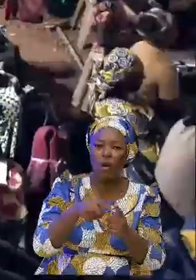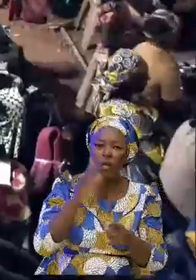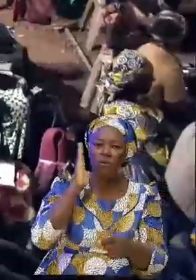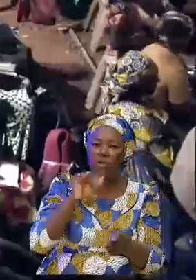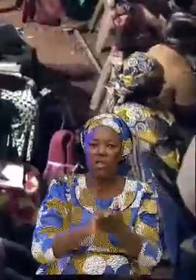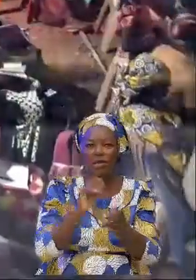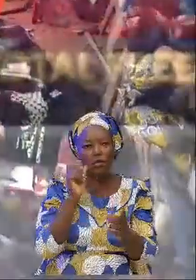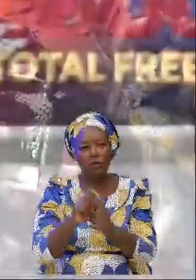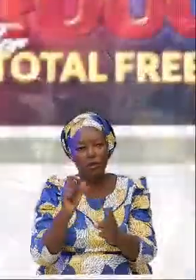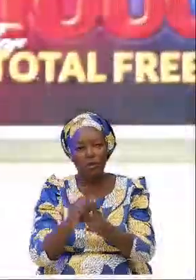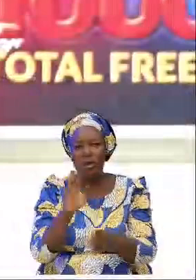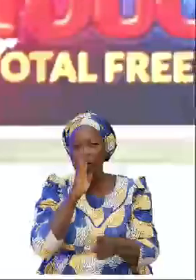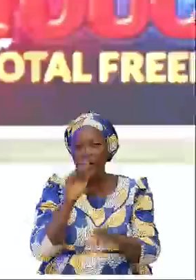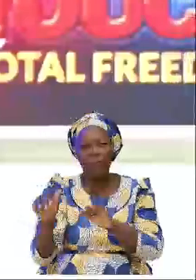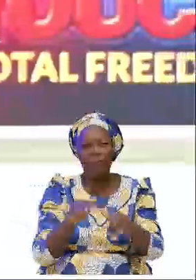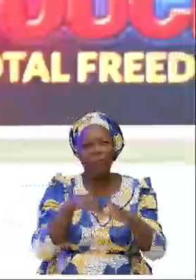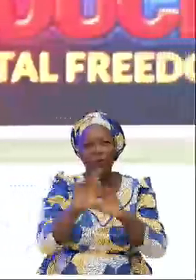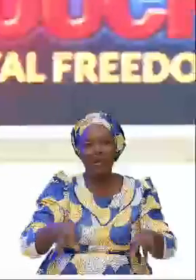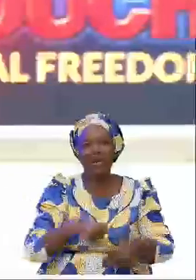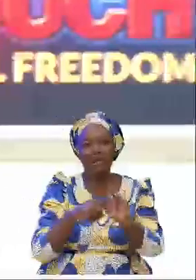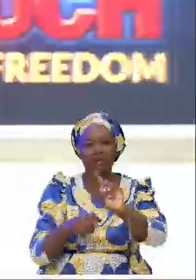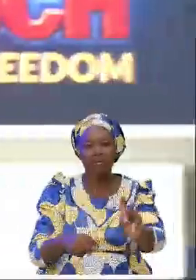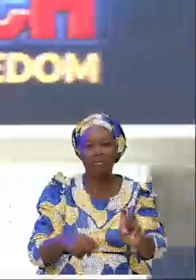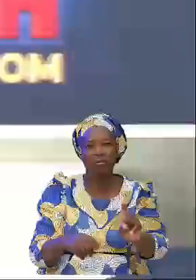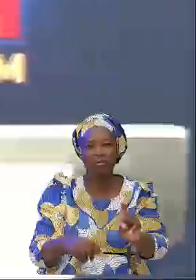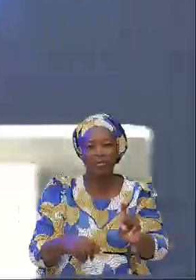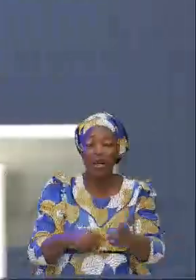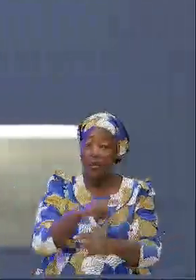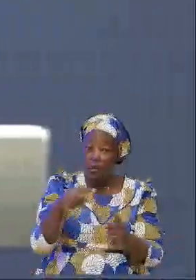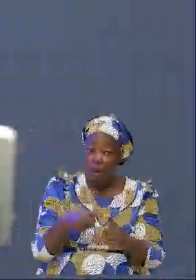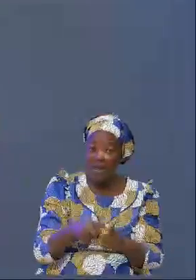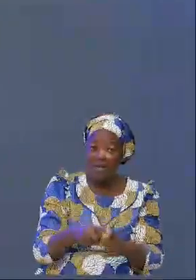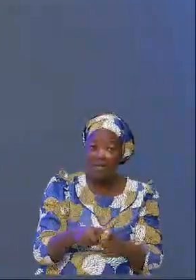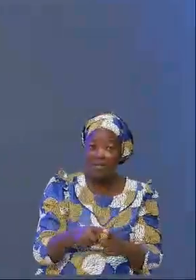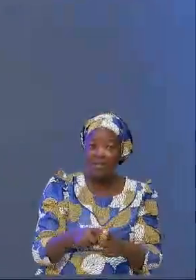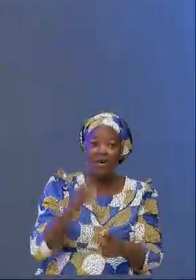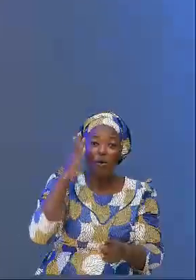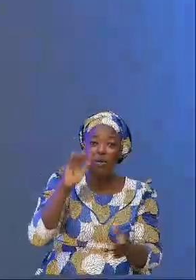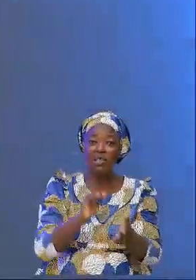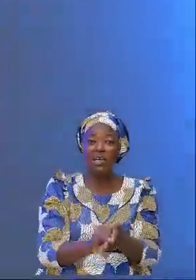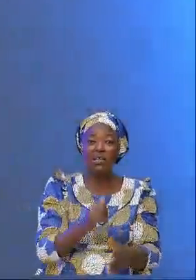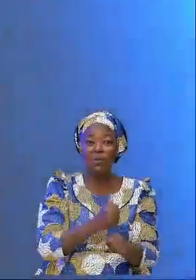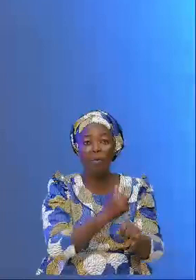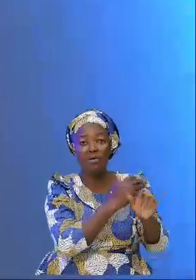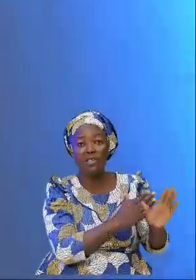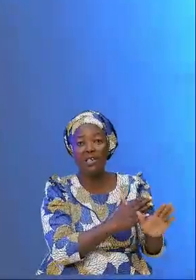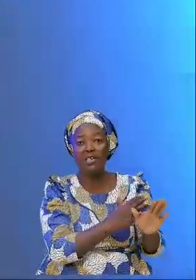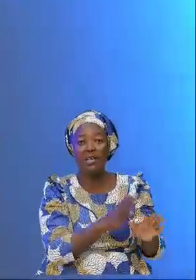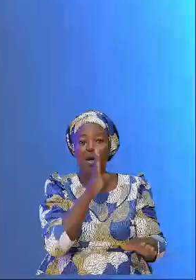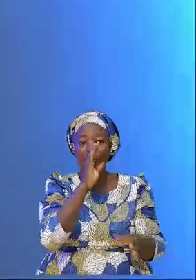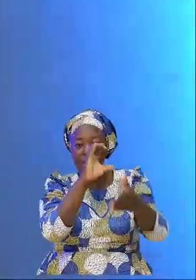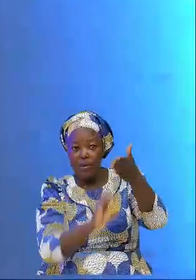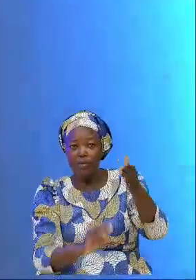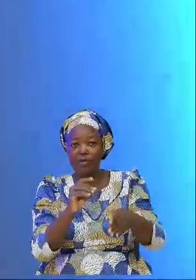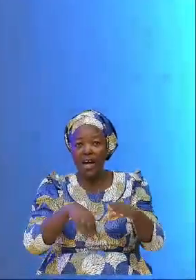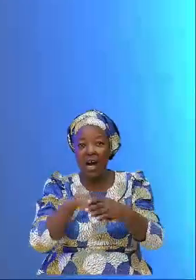The question I want to ask is this. When will that word be performed in your life?